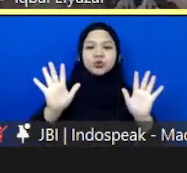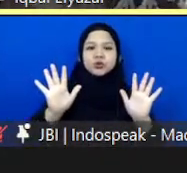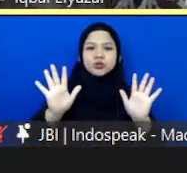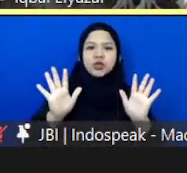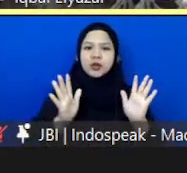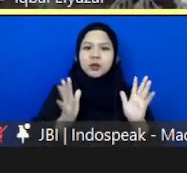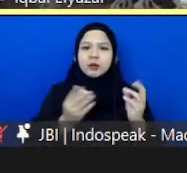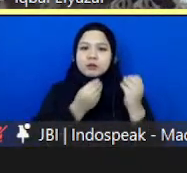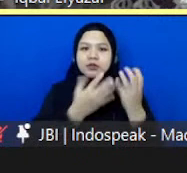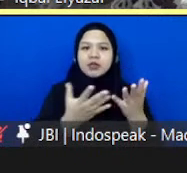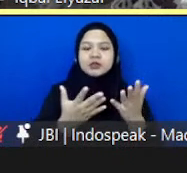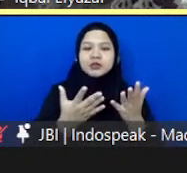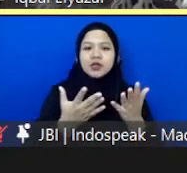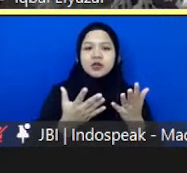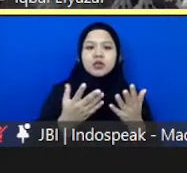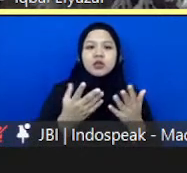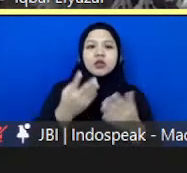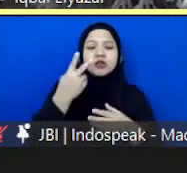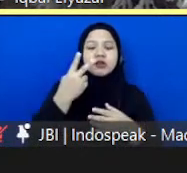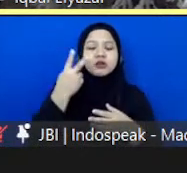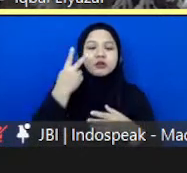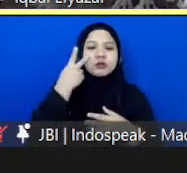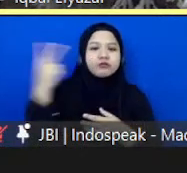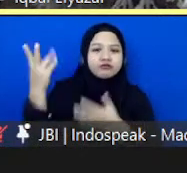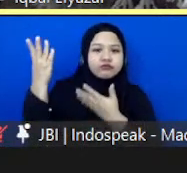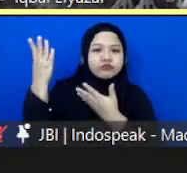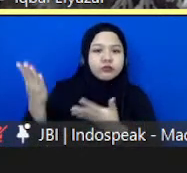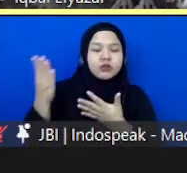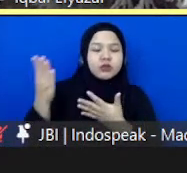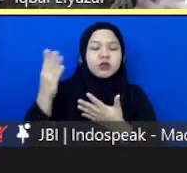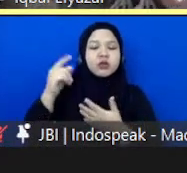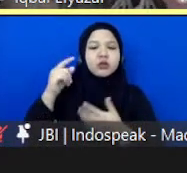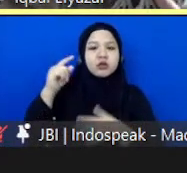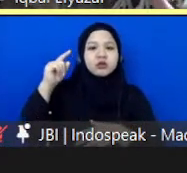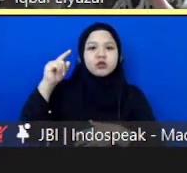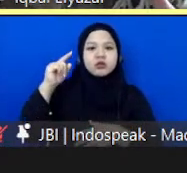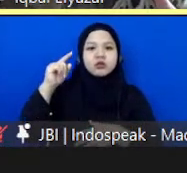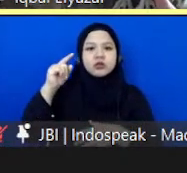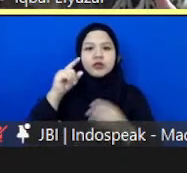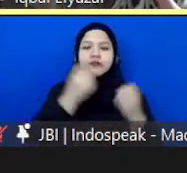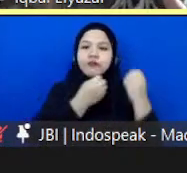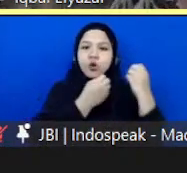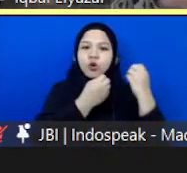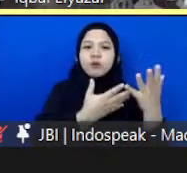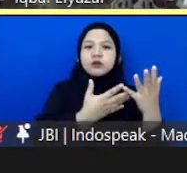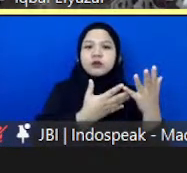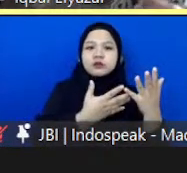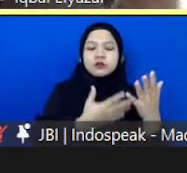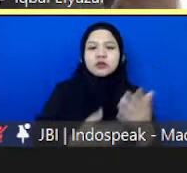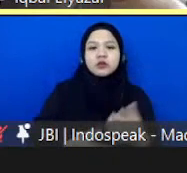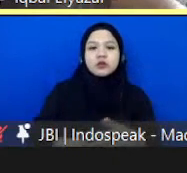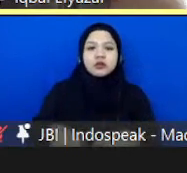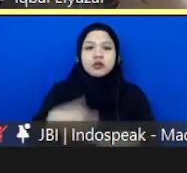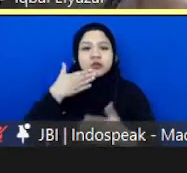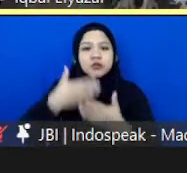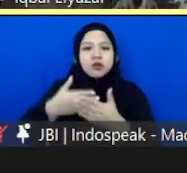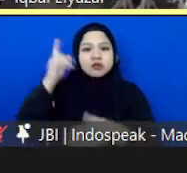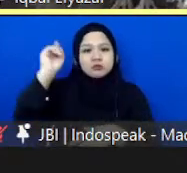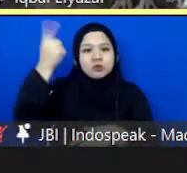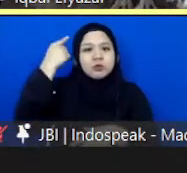of visualization information about subnational testing data, thanks to the government after several